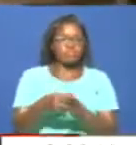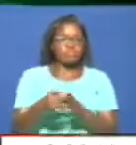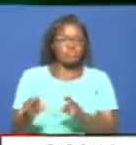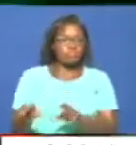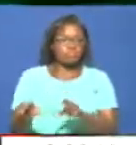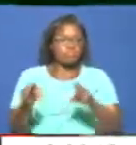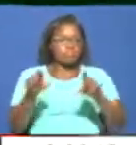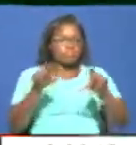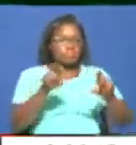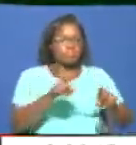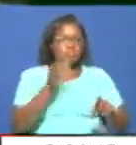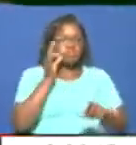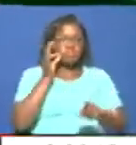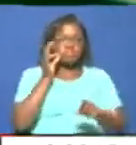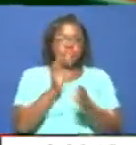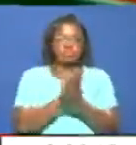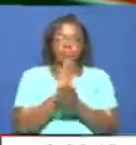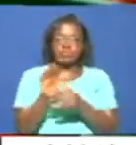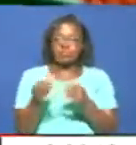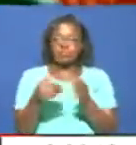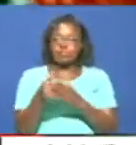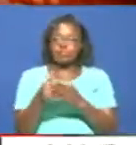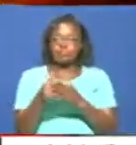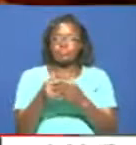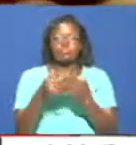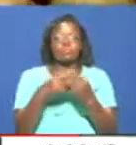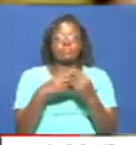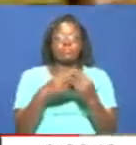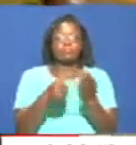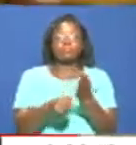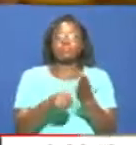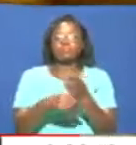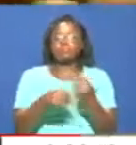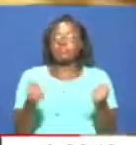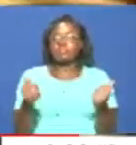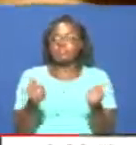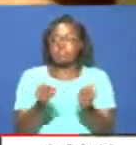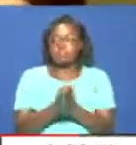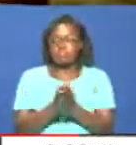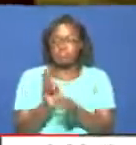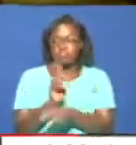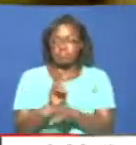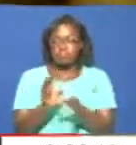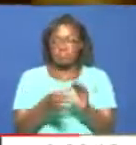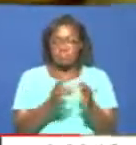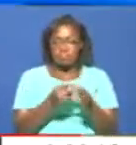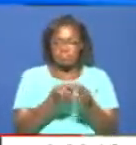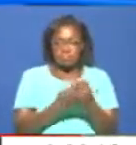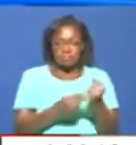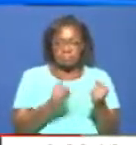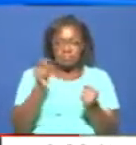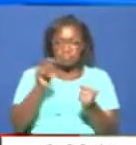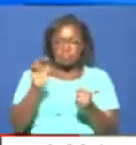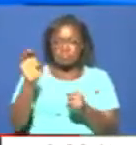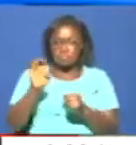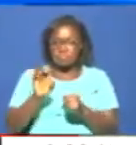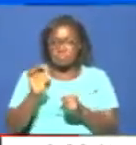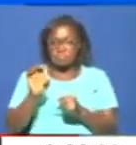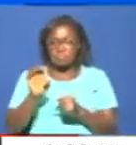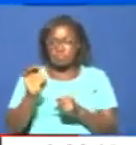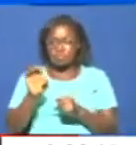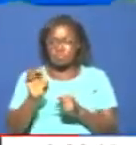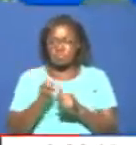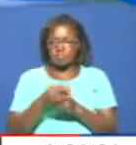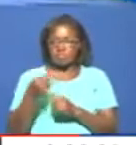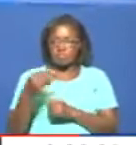fruit. All the touching issues have been sorted by all the value chains, both from Kenya and European Union. HCD